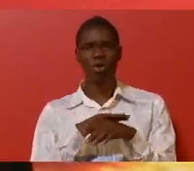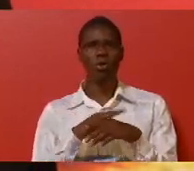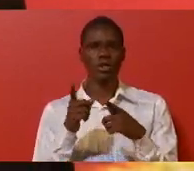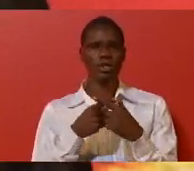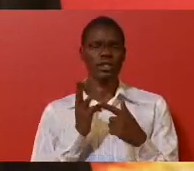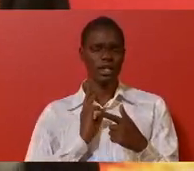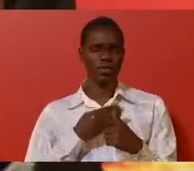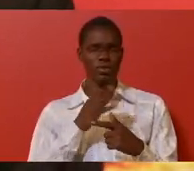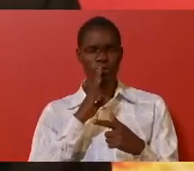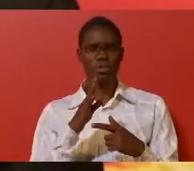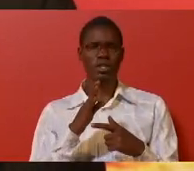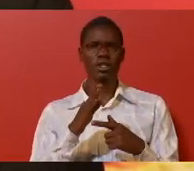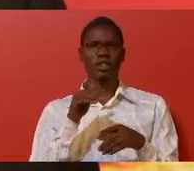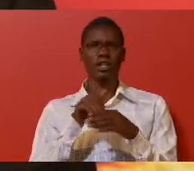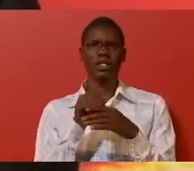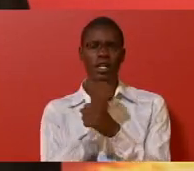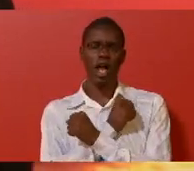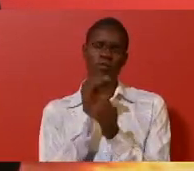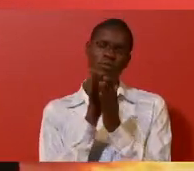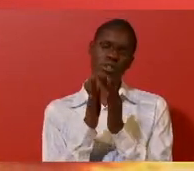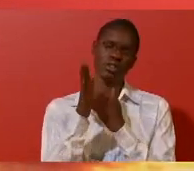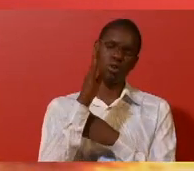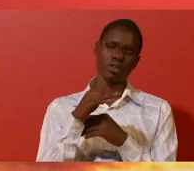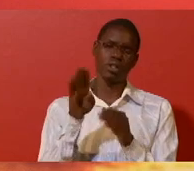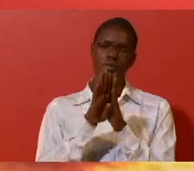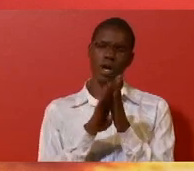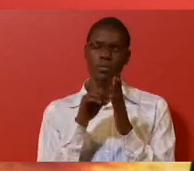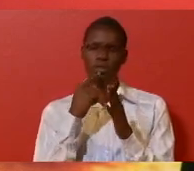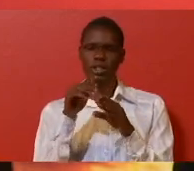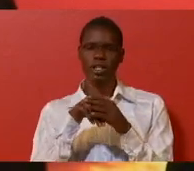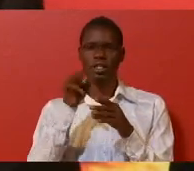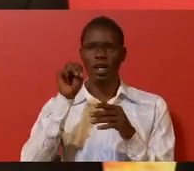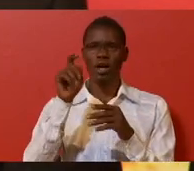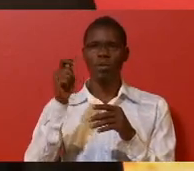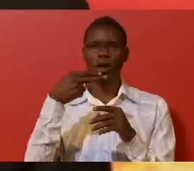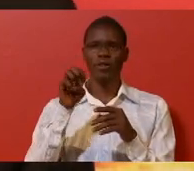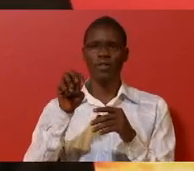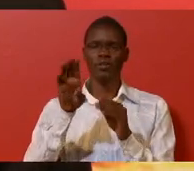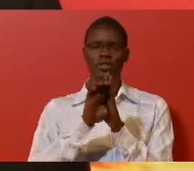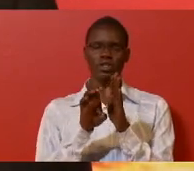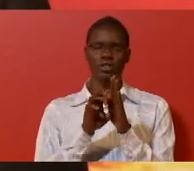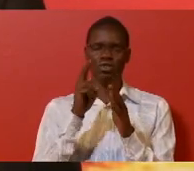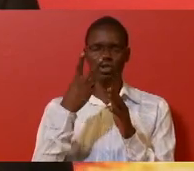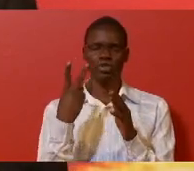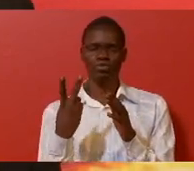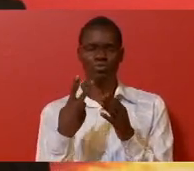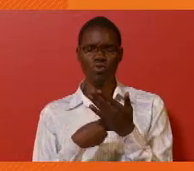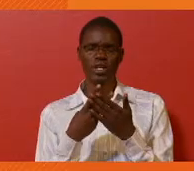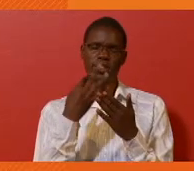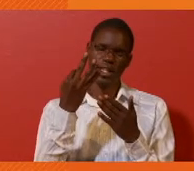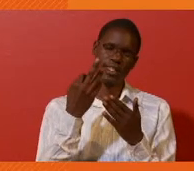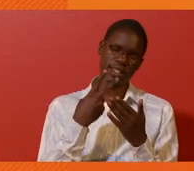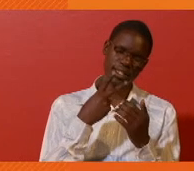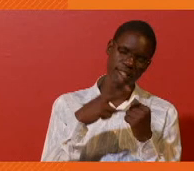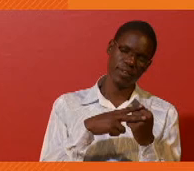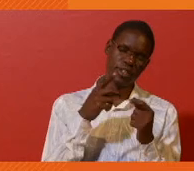have to be intimate with God. Here's what the Bible says in the book of Matthew 22, 37 through 39. Jesus said